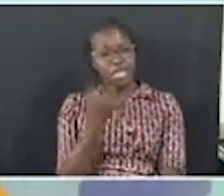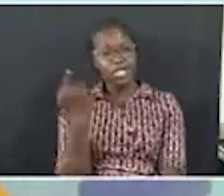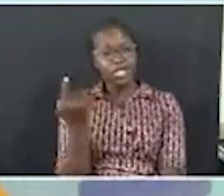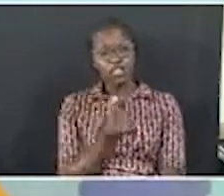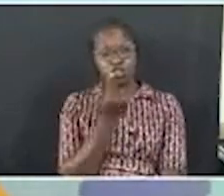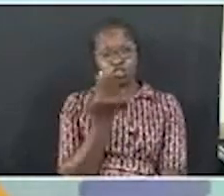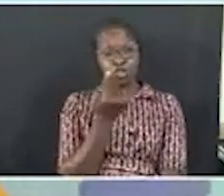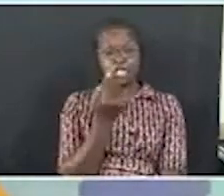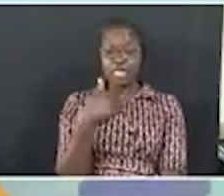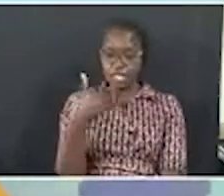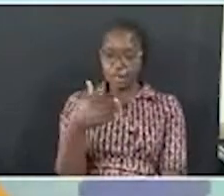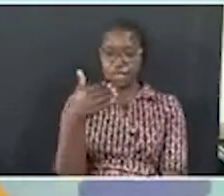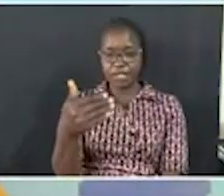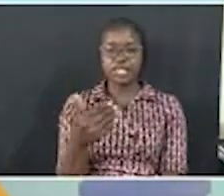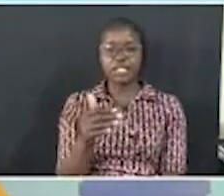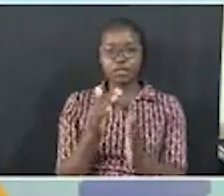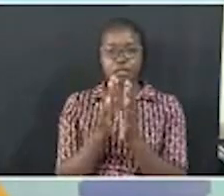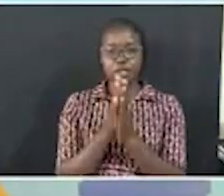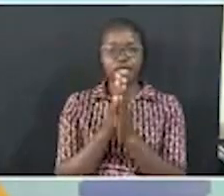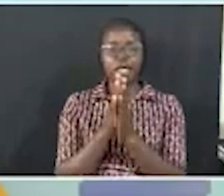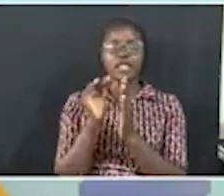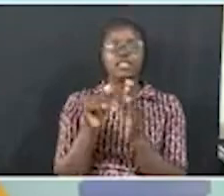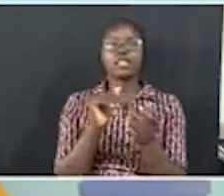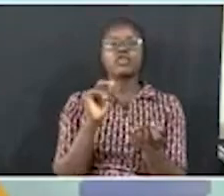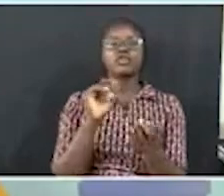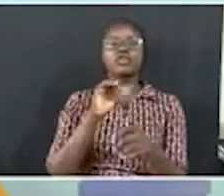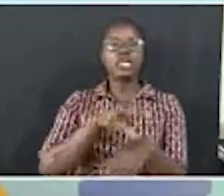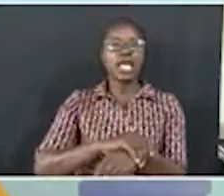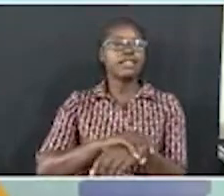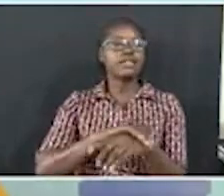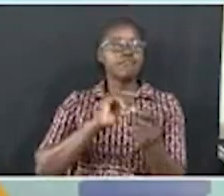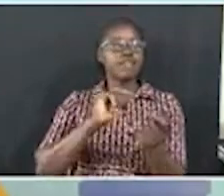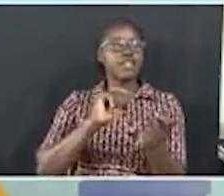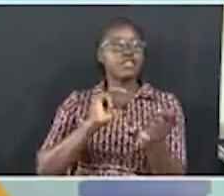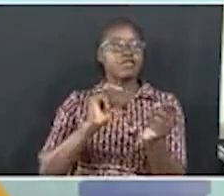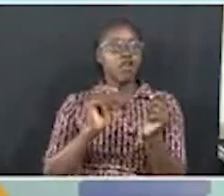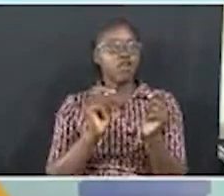only in persistence in prayer that you get transformed.